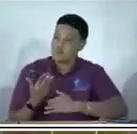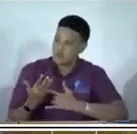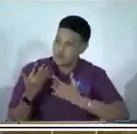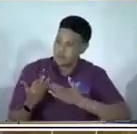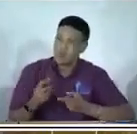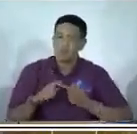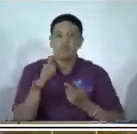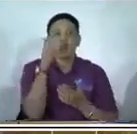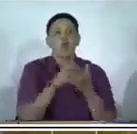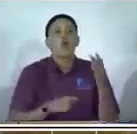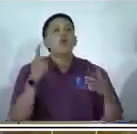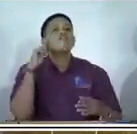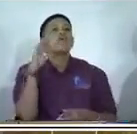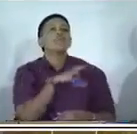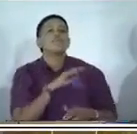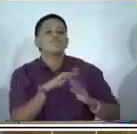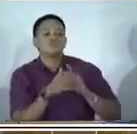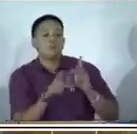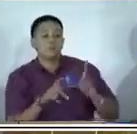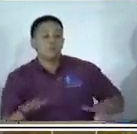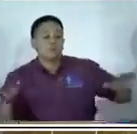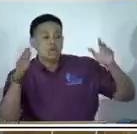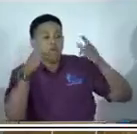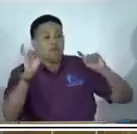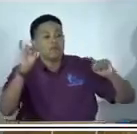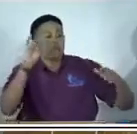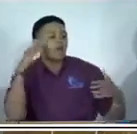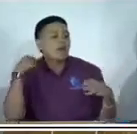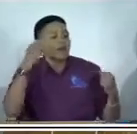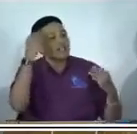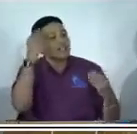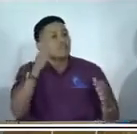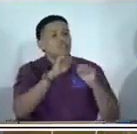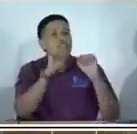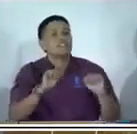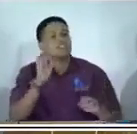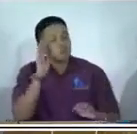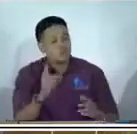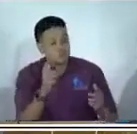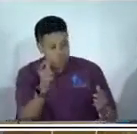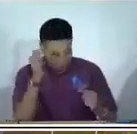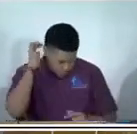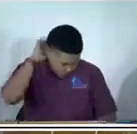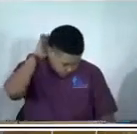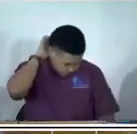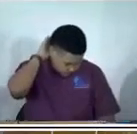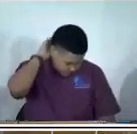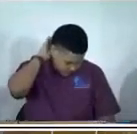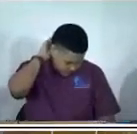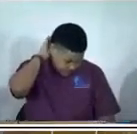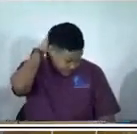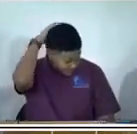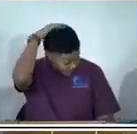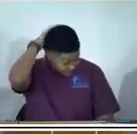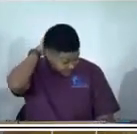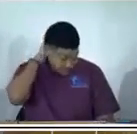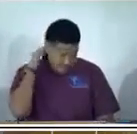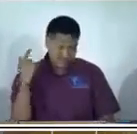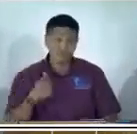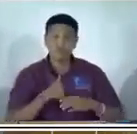for the benefit of the Jamaican people, and that is what health information systems will do. Madam Speaker, we're advanced with this, in that